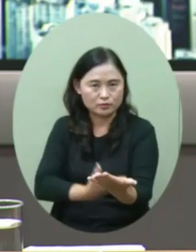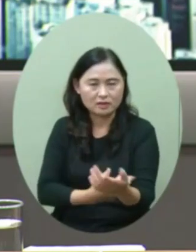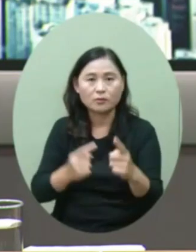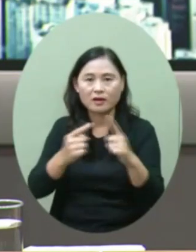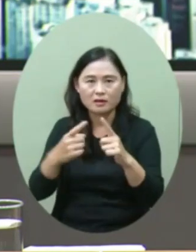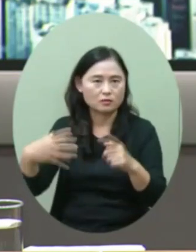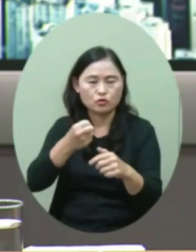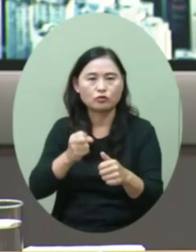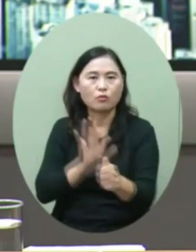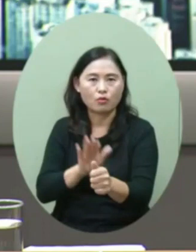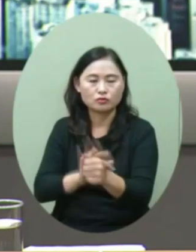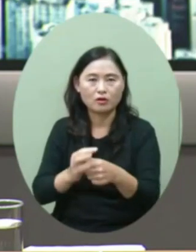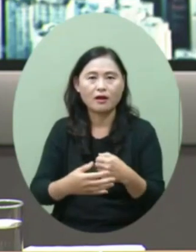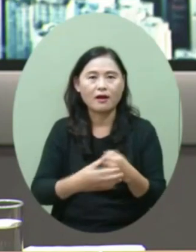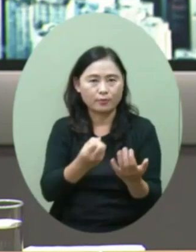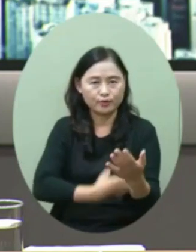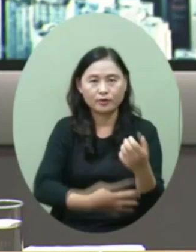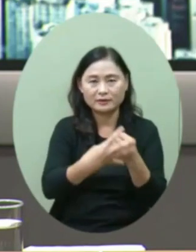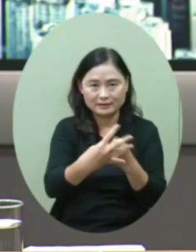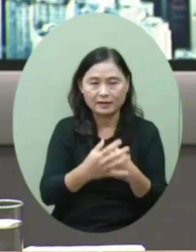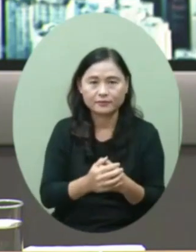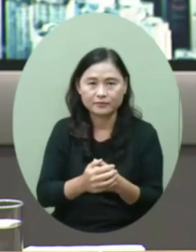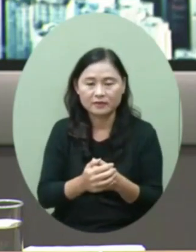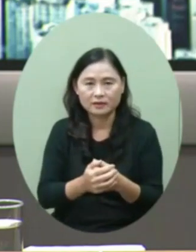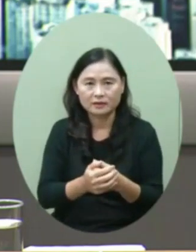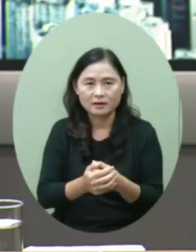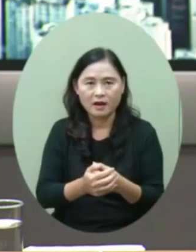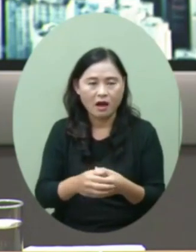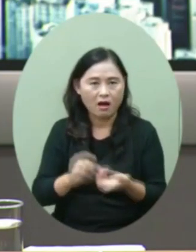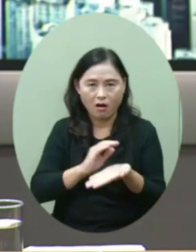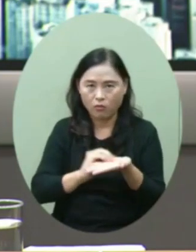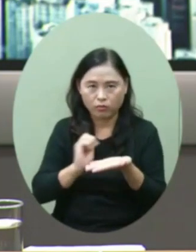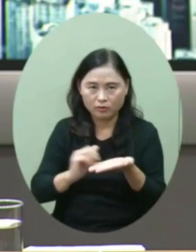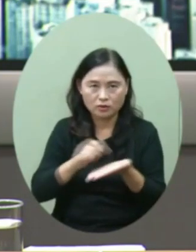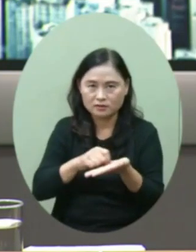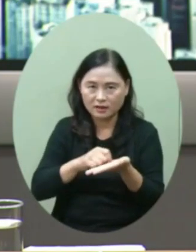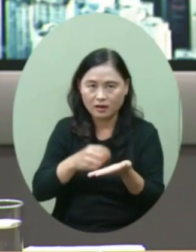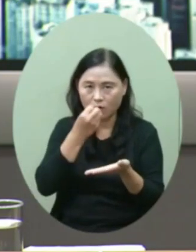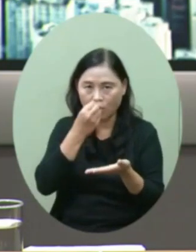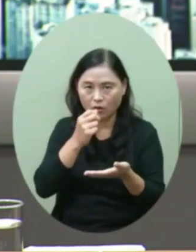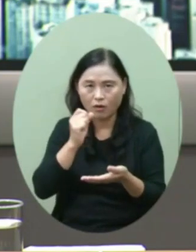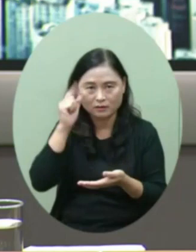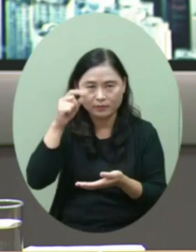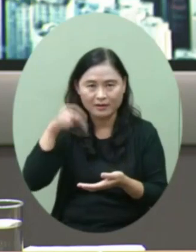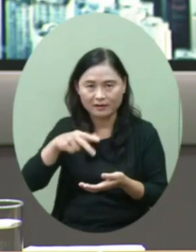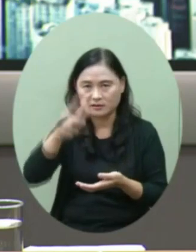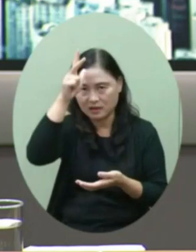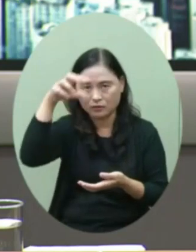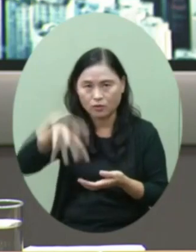freedom of the rule of law, and also a protection of human rights. Article 4 states very clearly